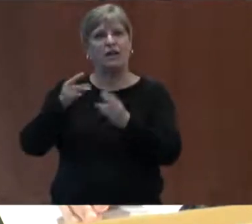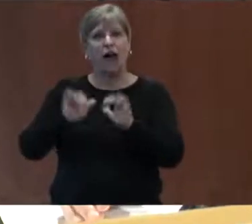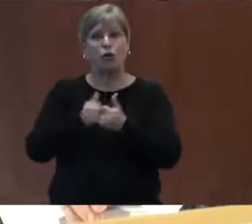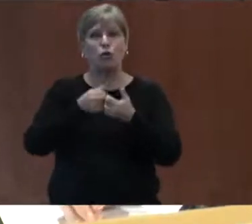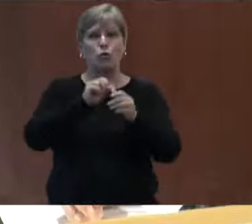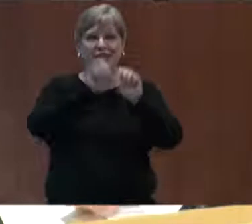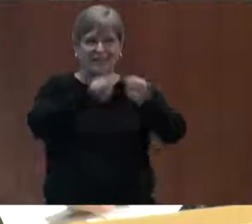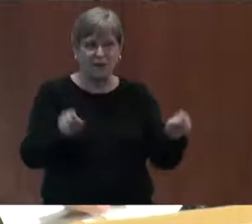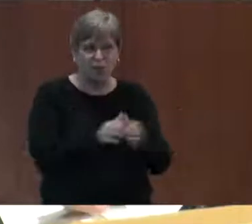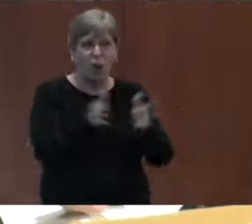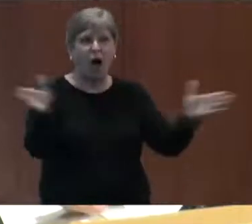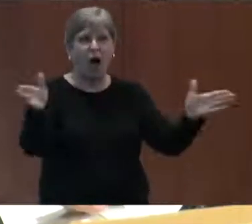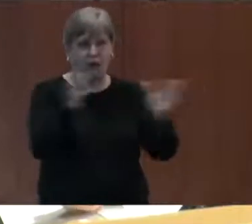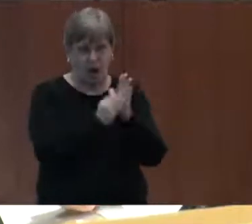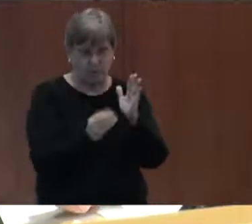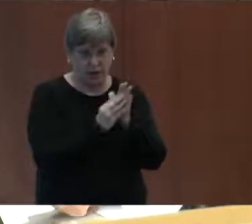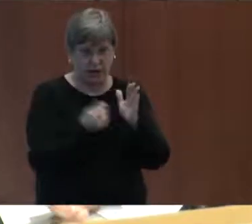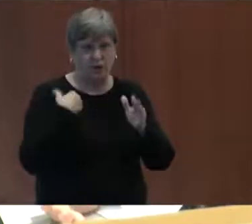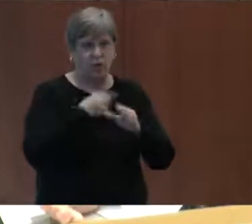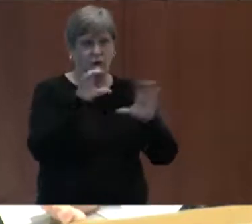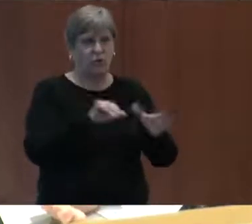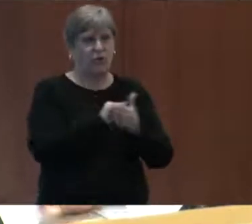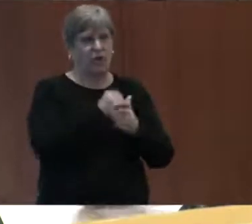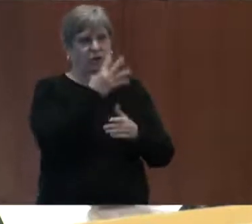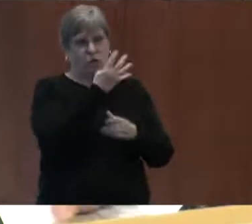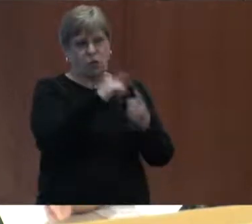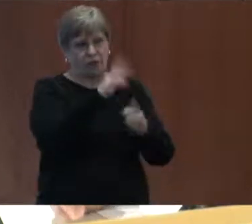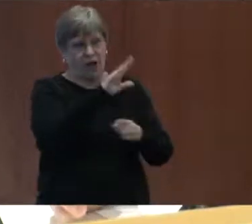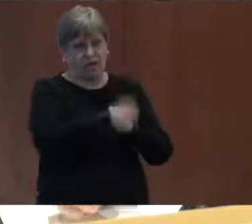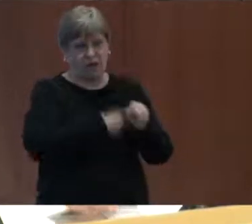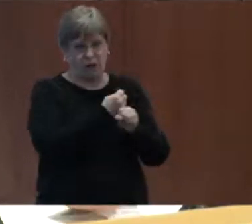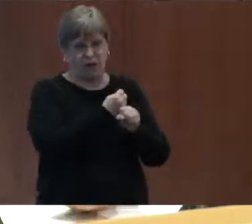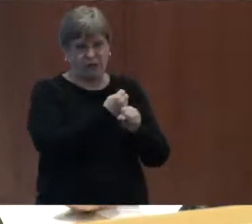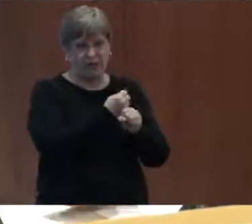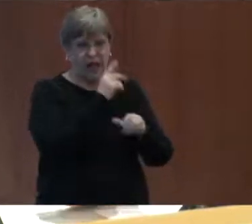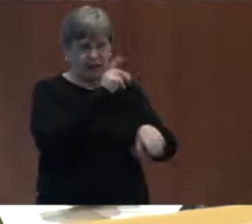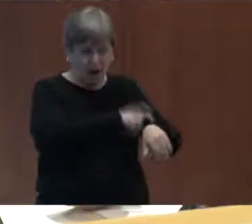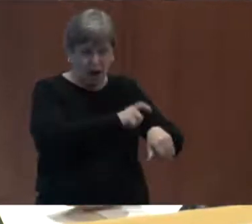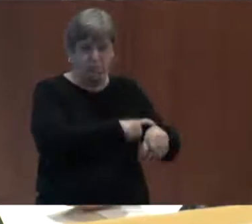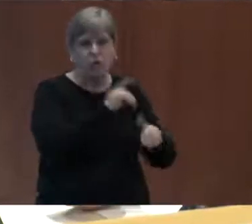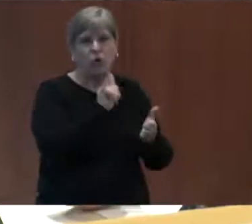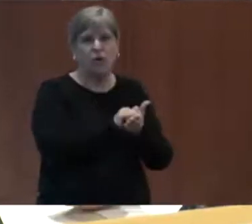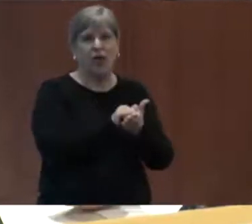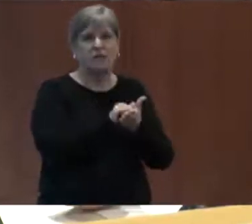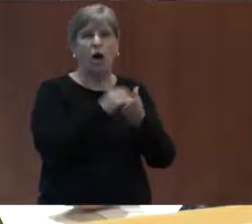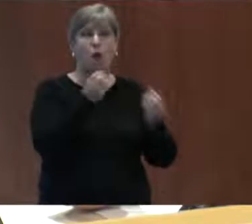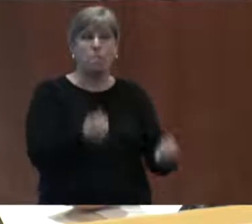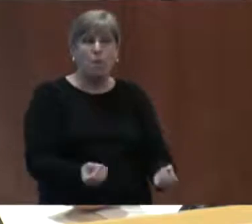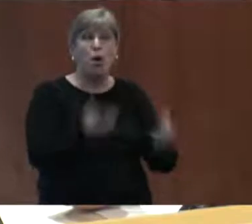copying lease, which we generally do for 4 to 5 years at a time with renewals on it. So it's a